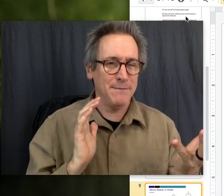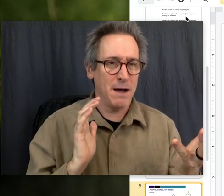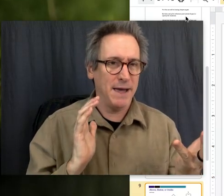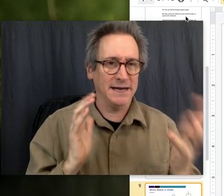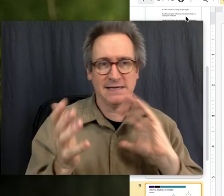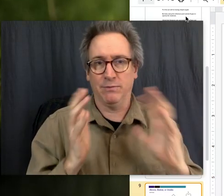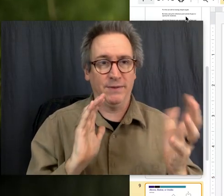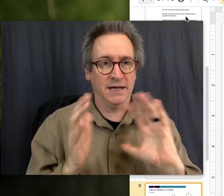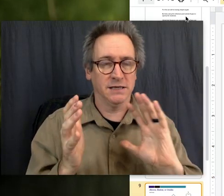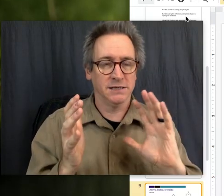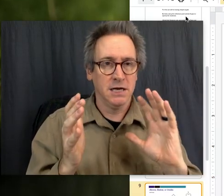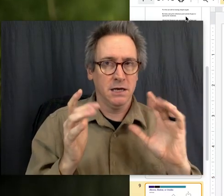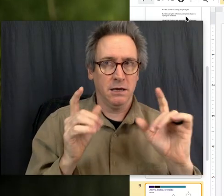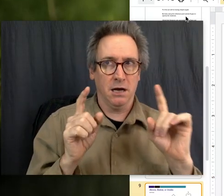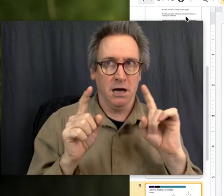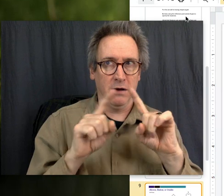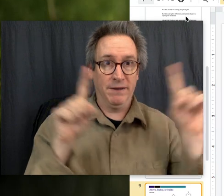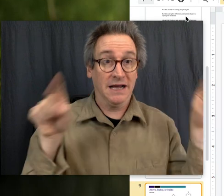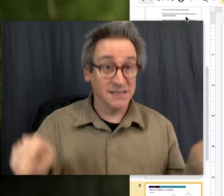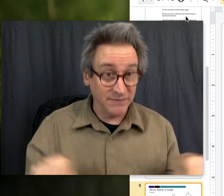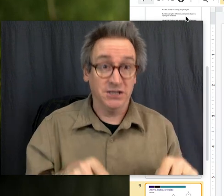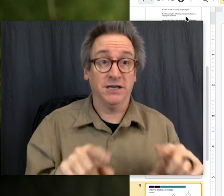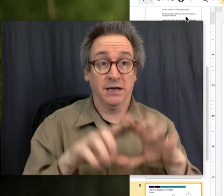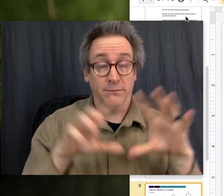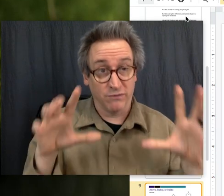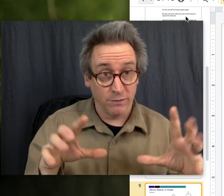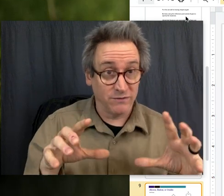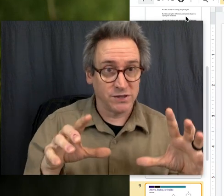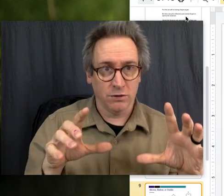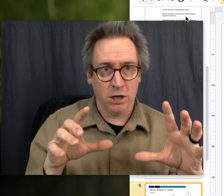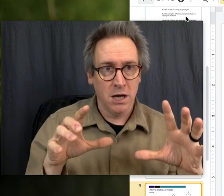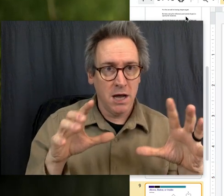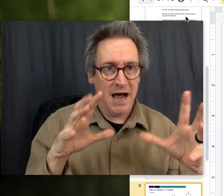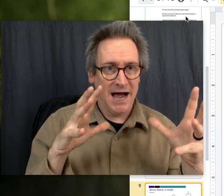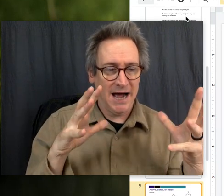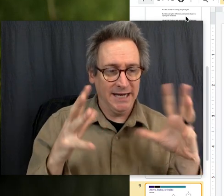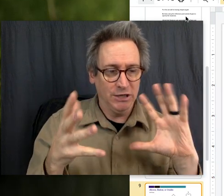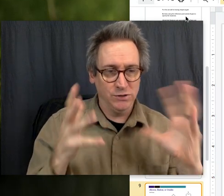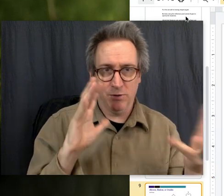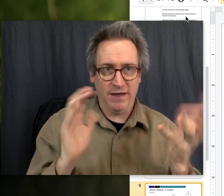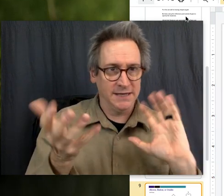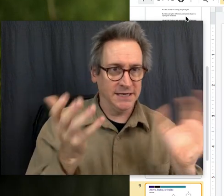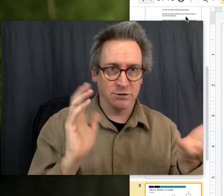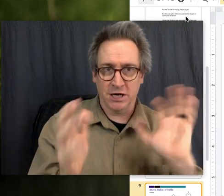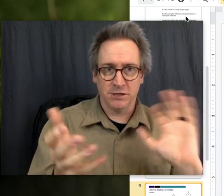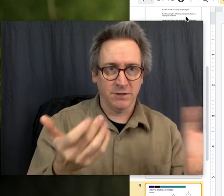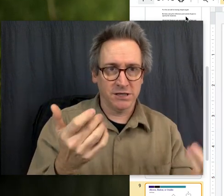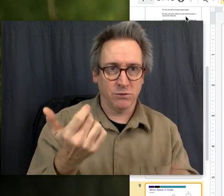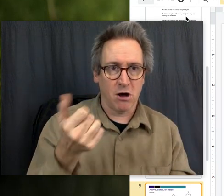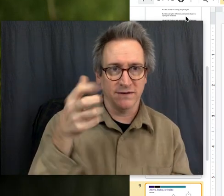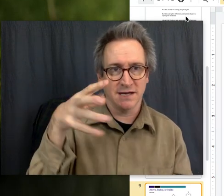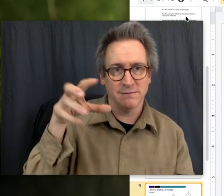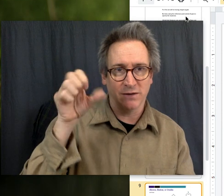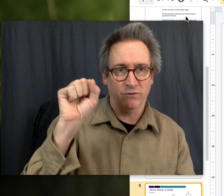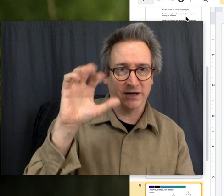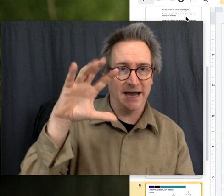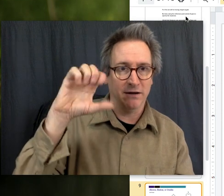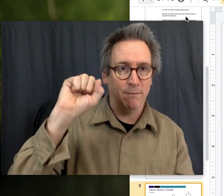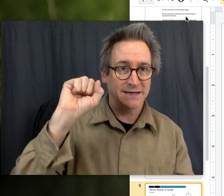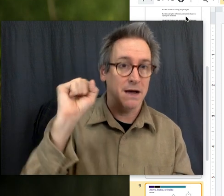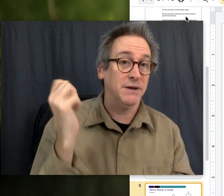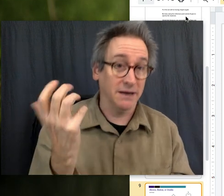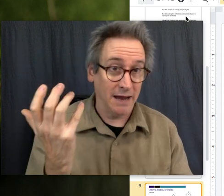I'm a bad example because of teaching and performing for so long, I use both hands interchangeably, so oftentimes I will